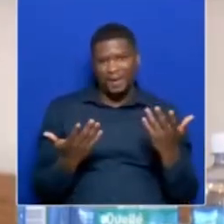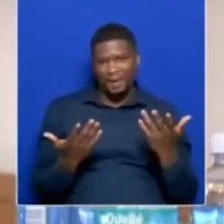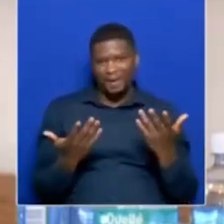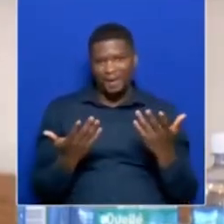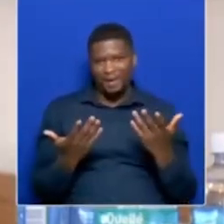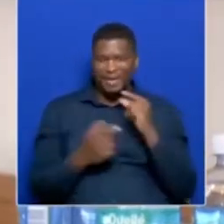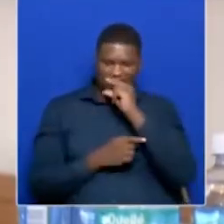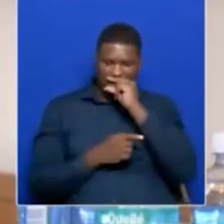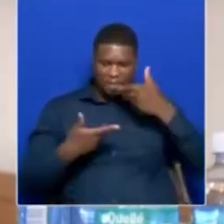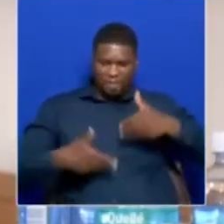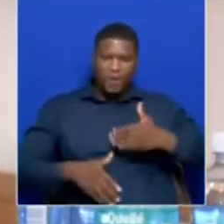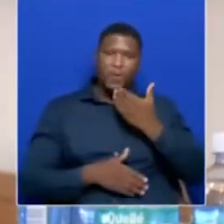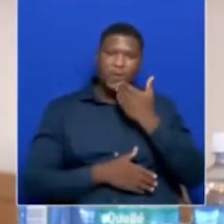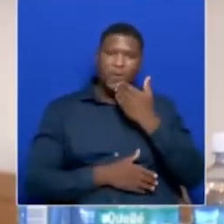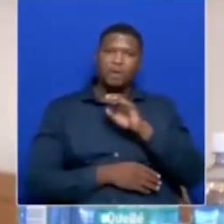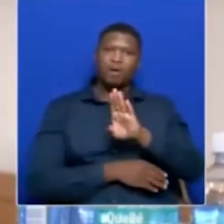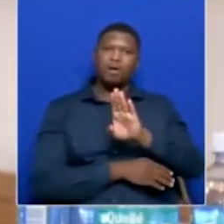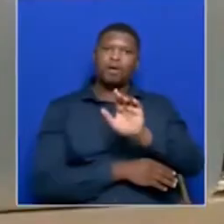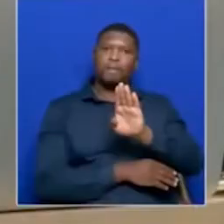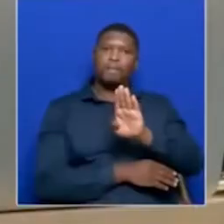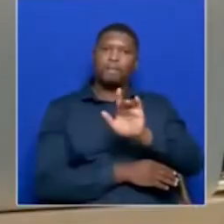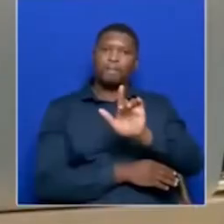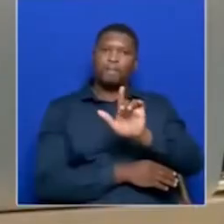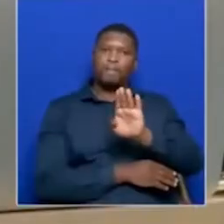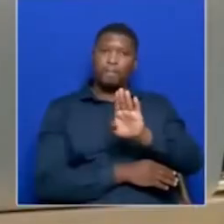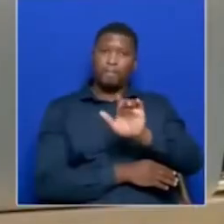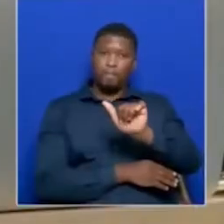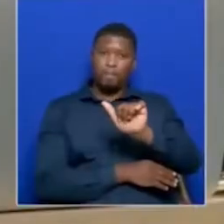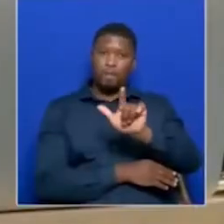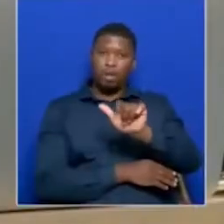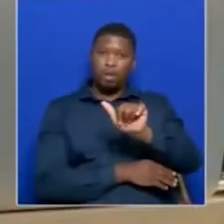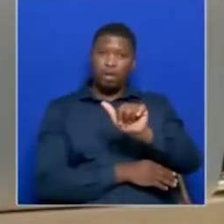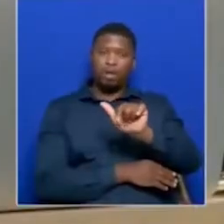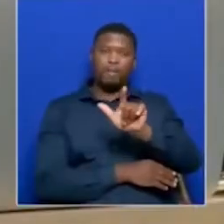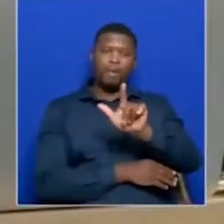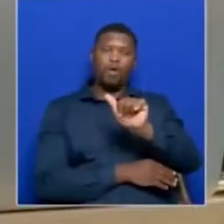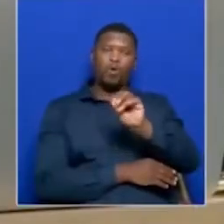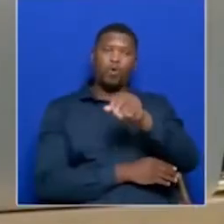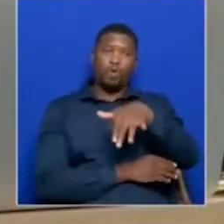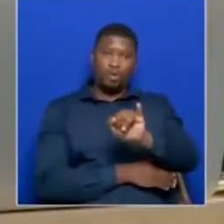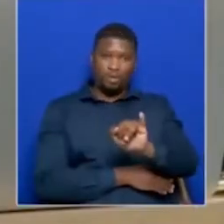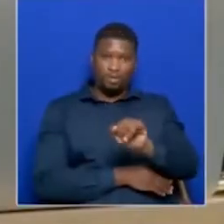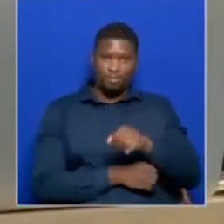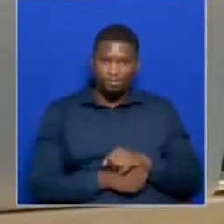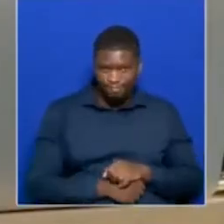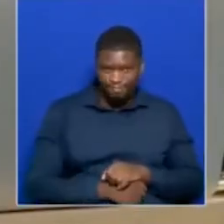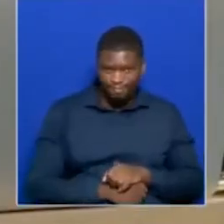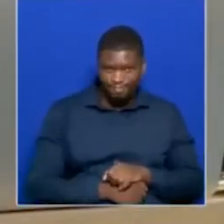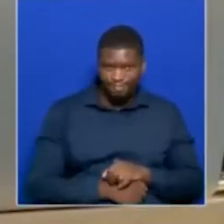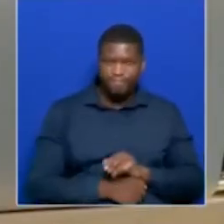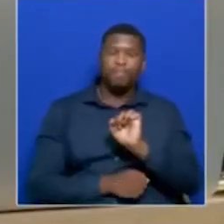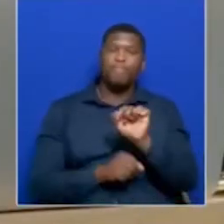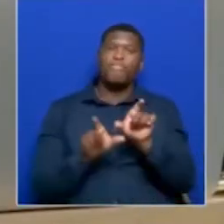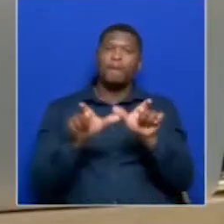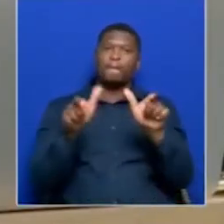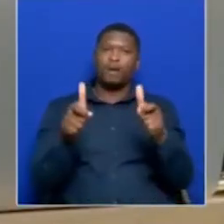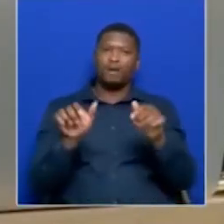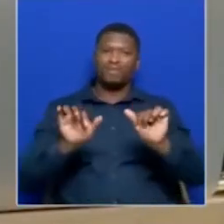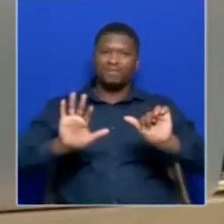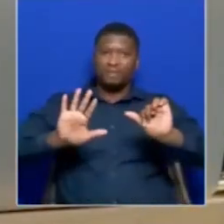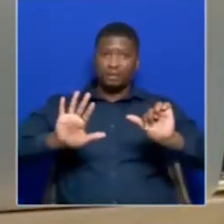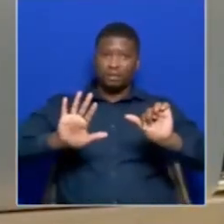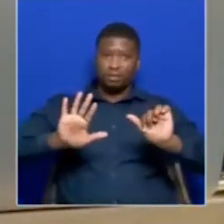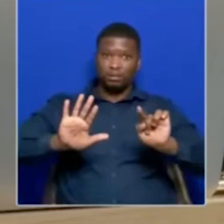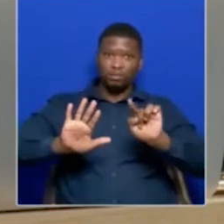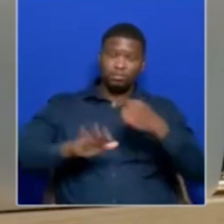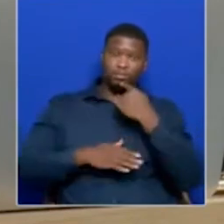say in paragraph 5, no, in paragraph 6, he further, and this is